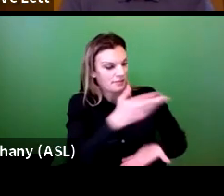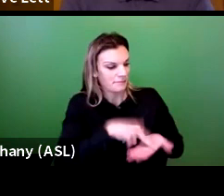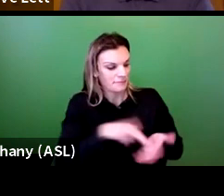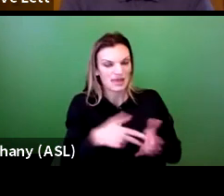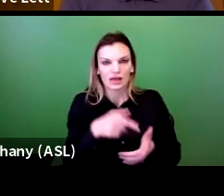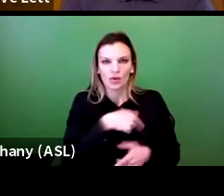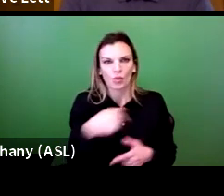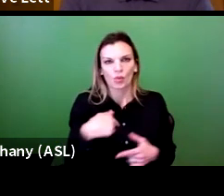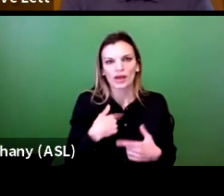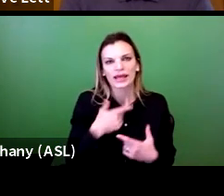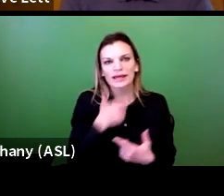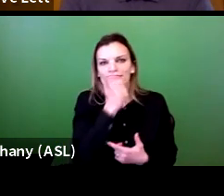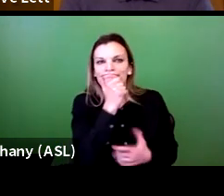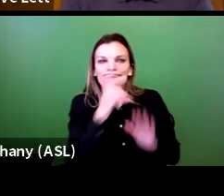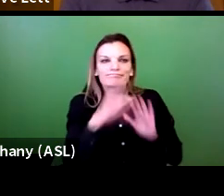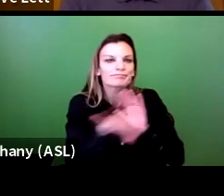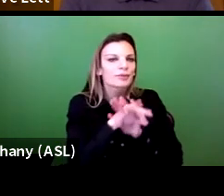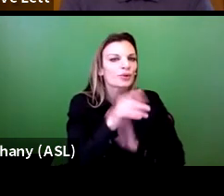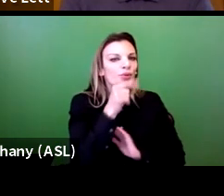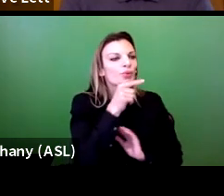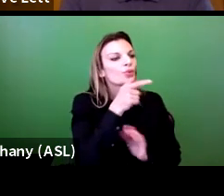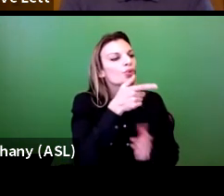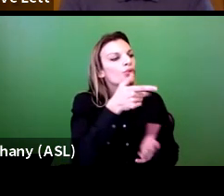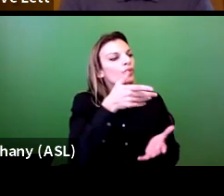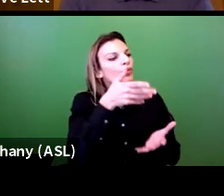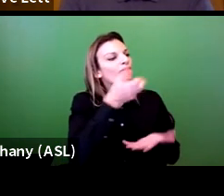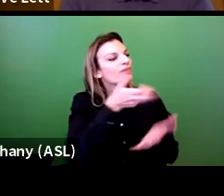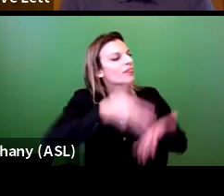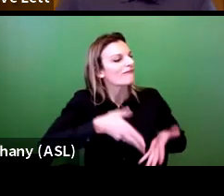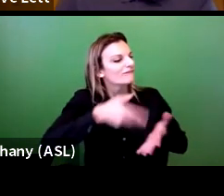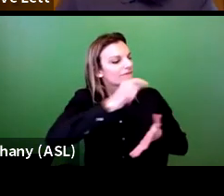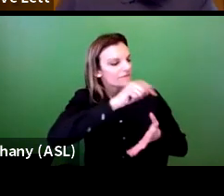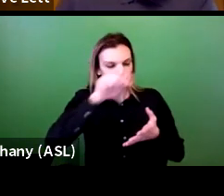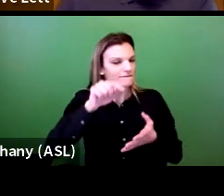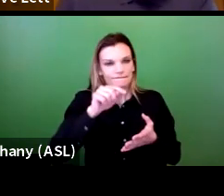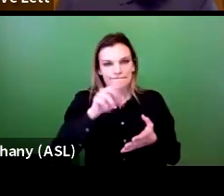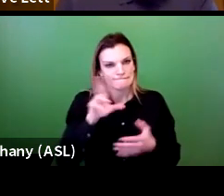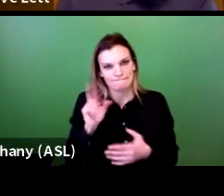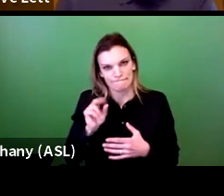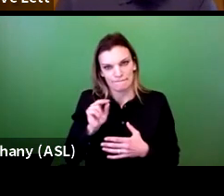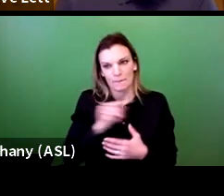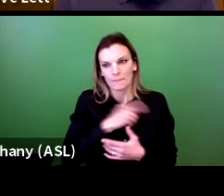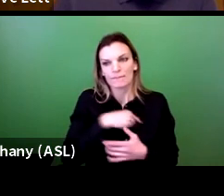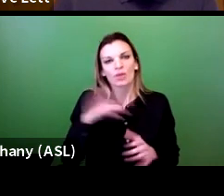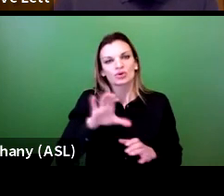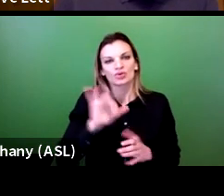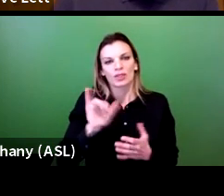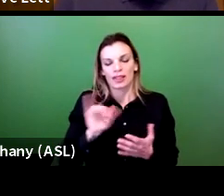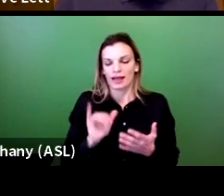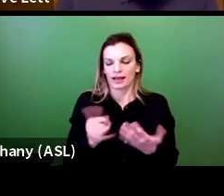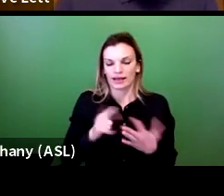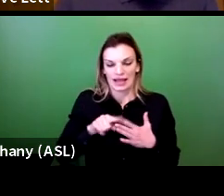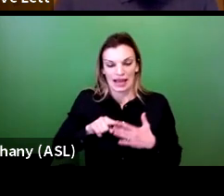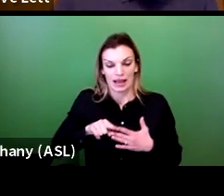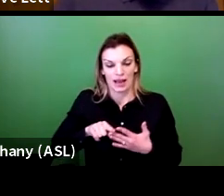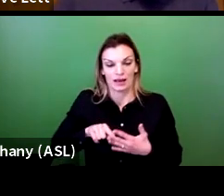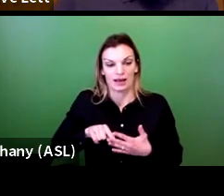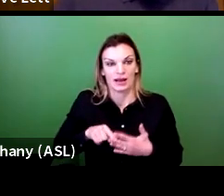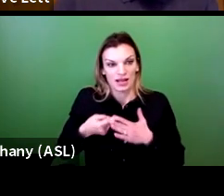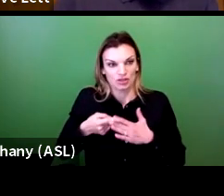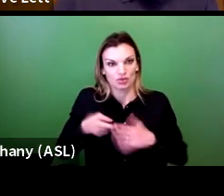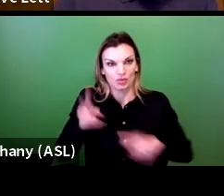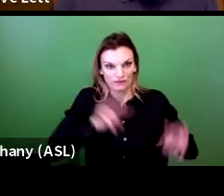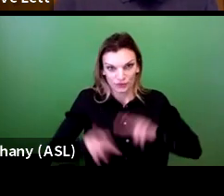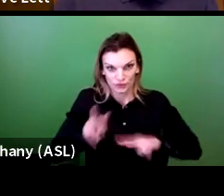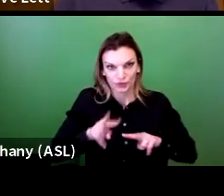them down. You may recall I referenced, we could do an initial review, and I think, based on the conversation last week, we will be